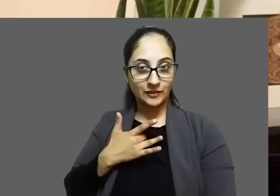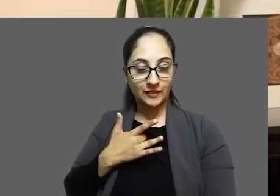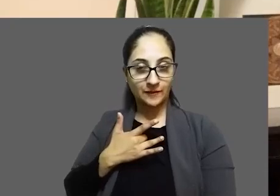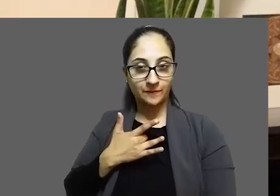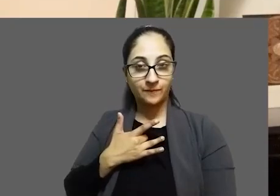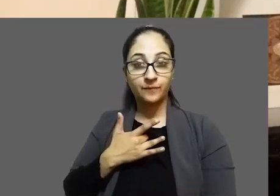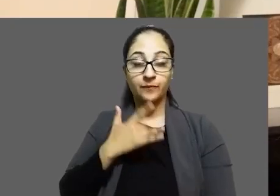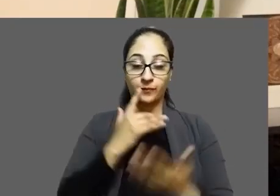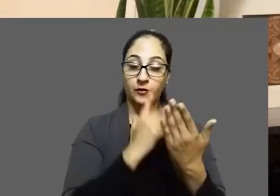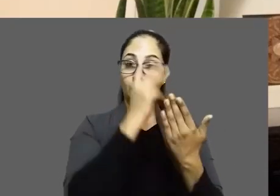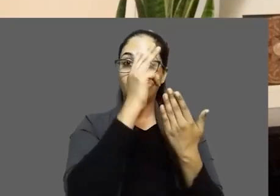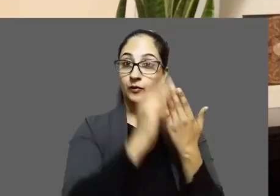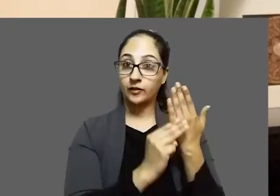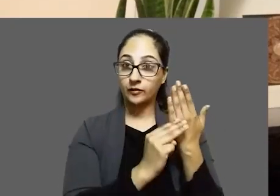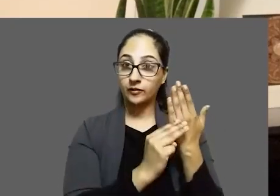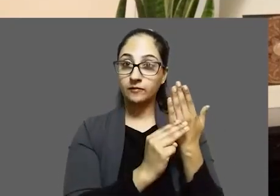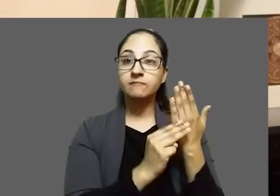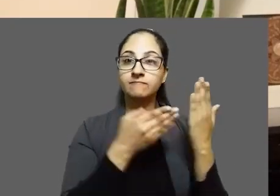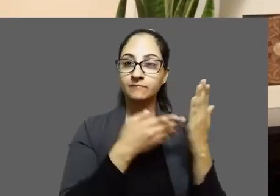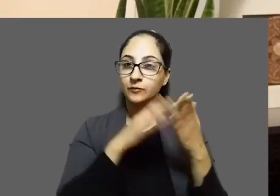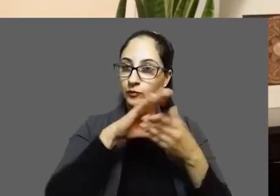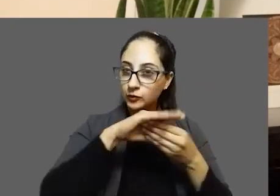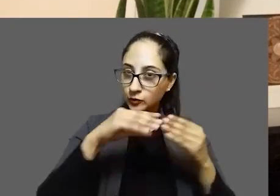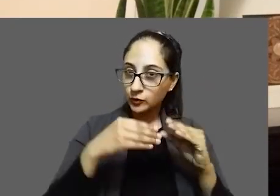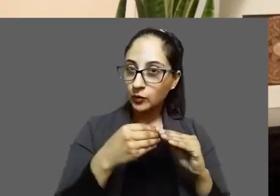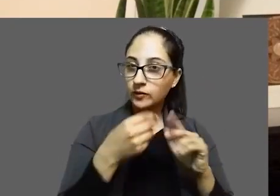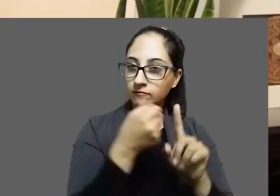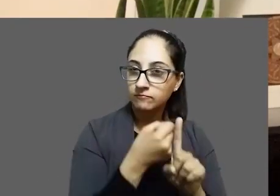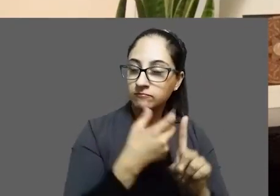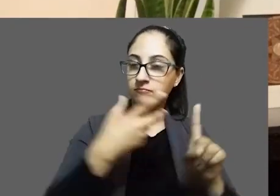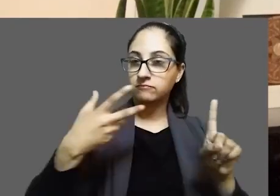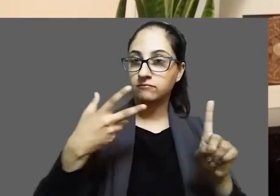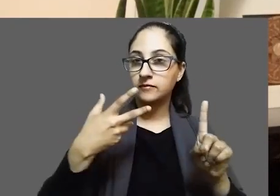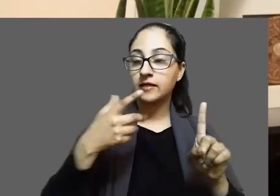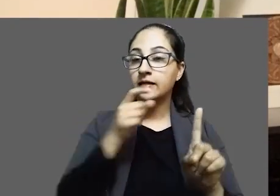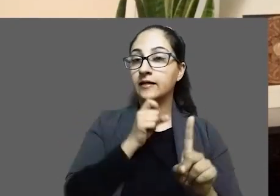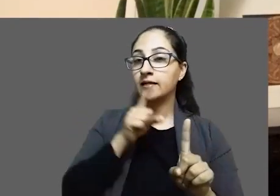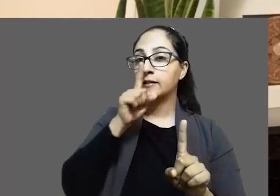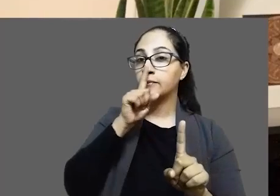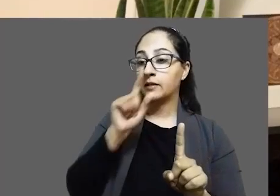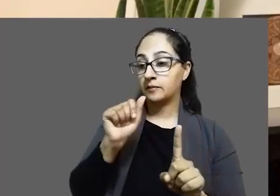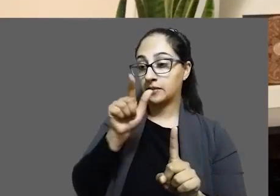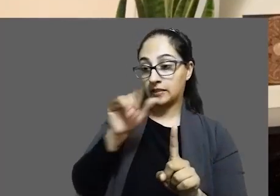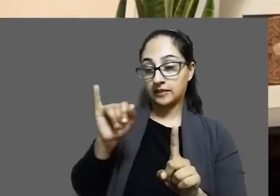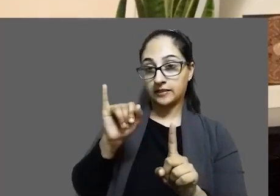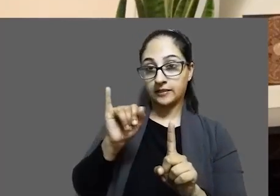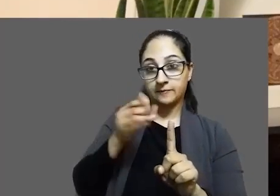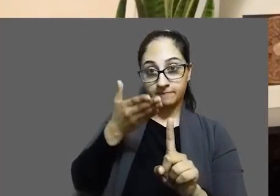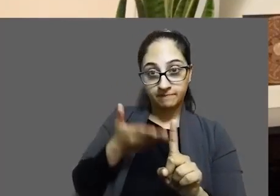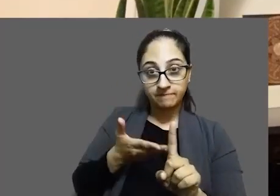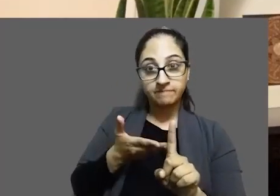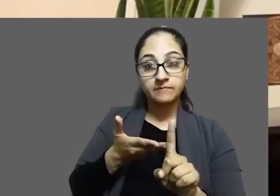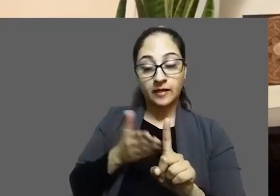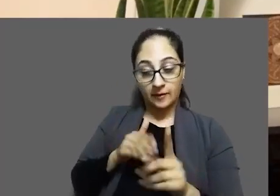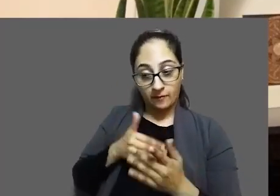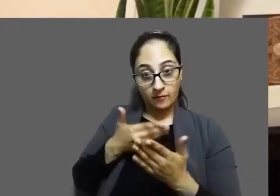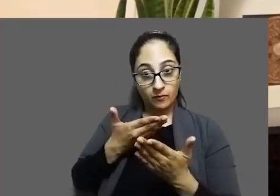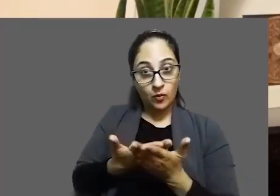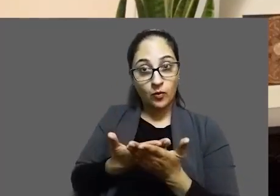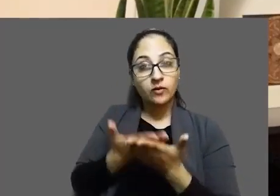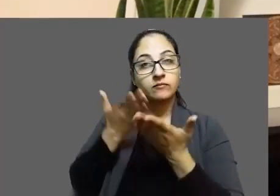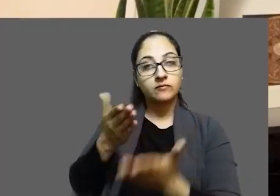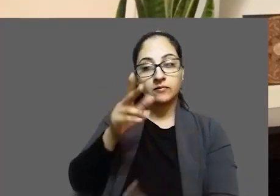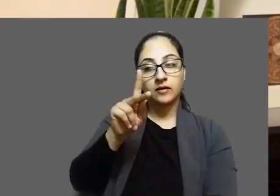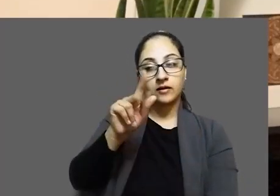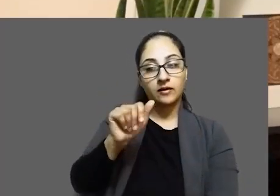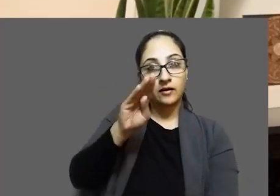Ali. In the curriculum, there is a story that highlights that Imam Ali's distinction was signified with his birth at